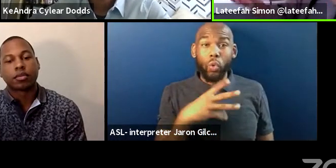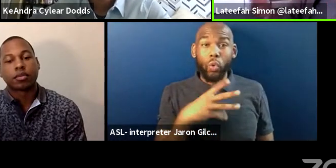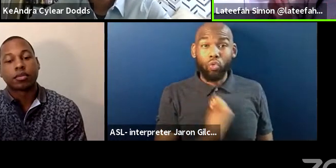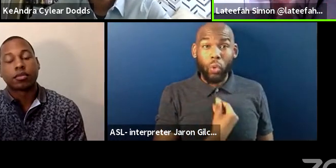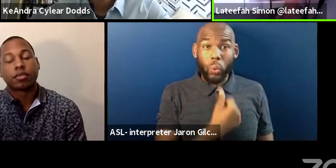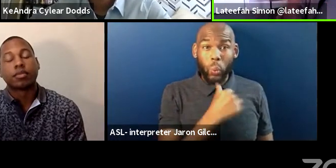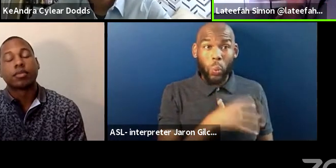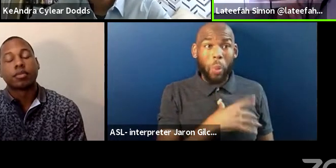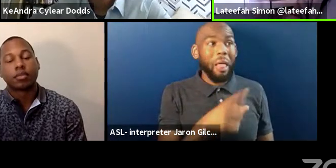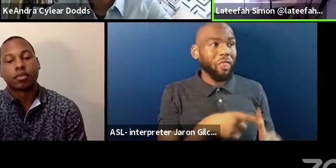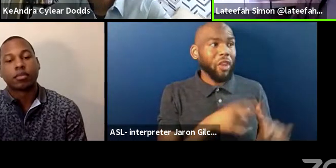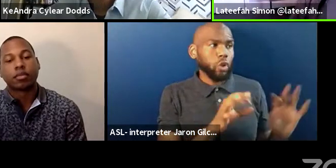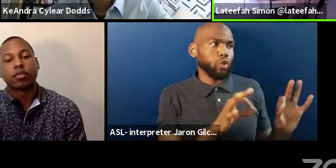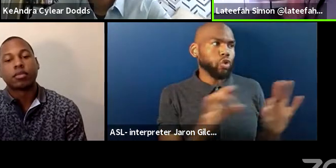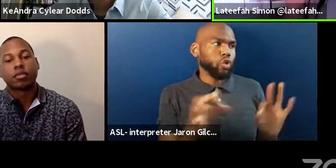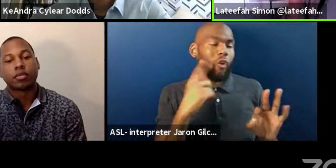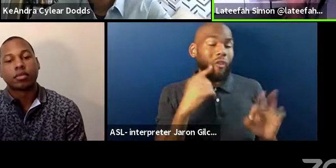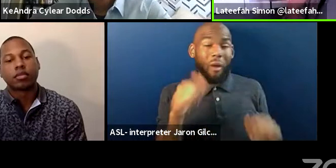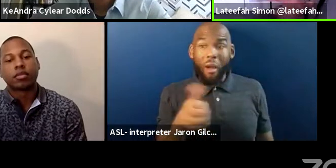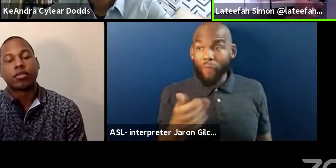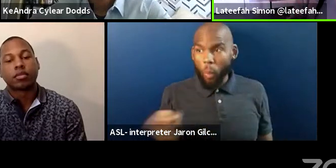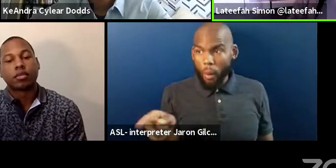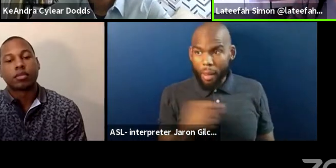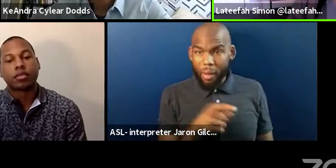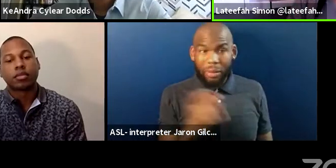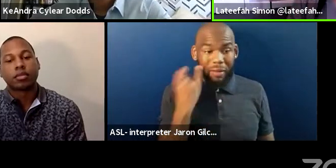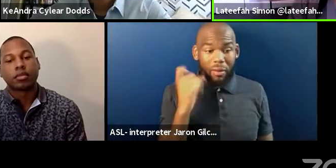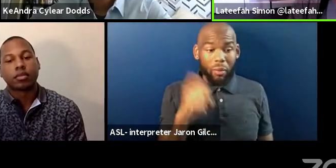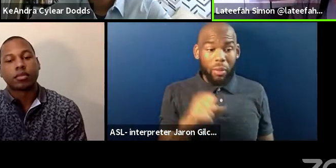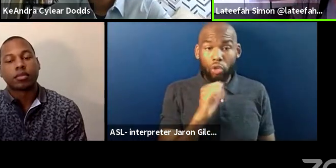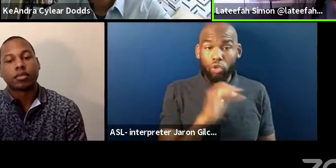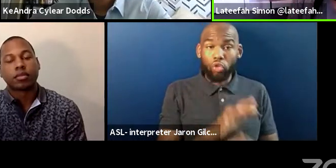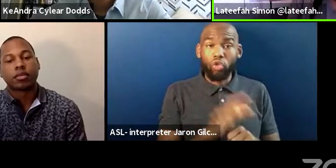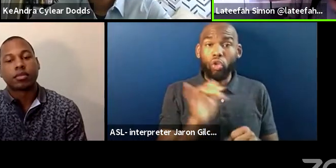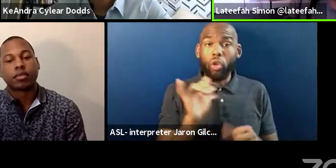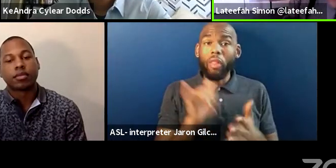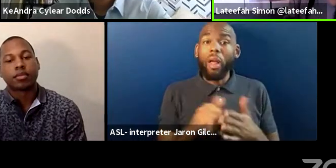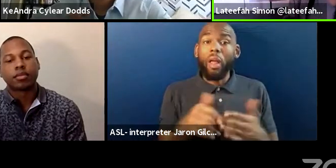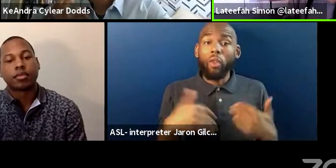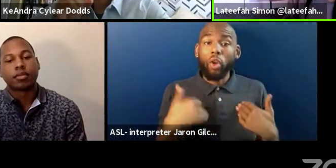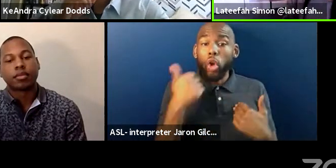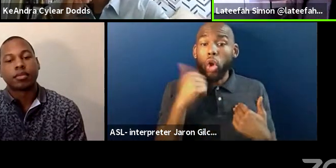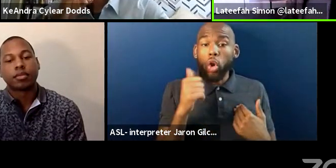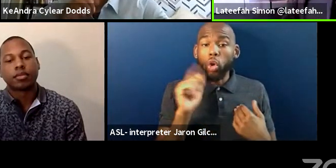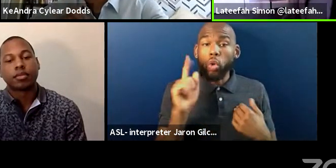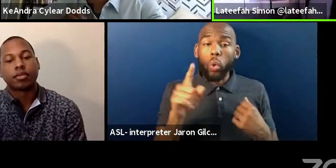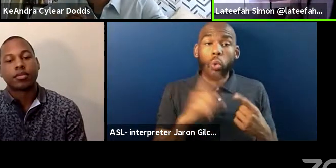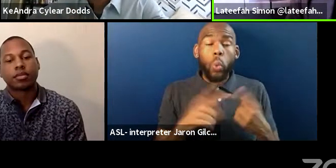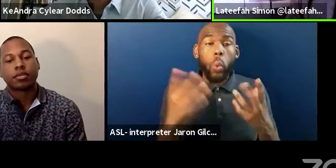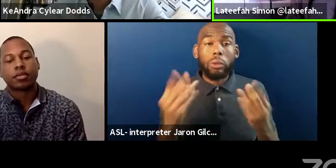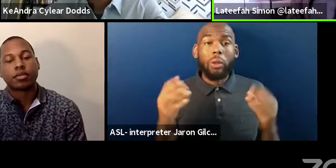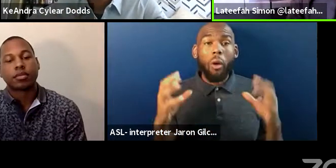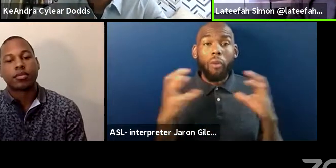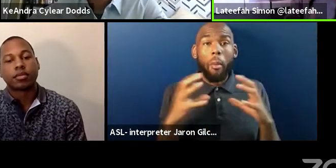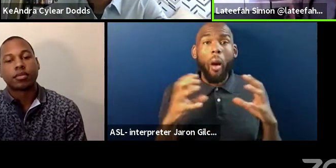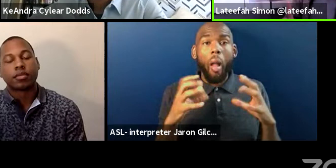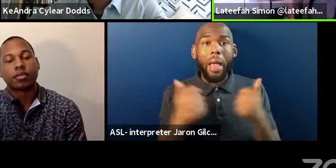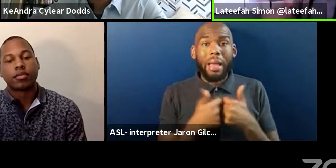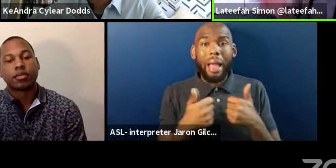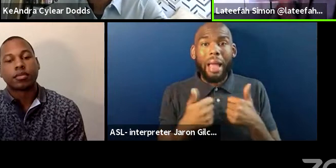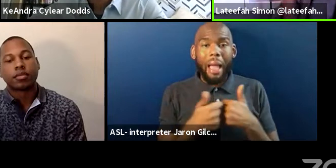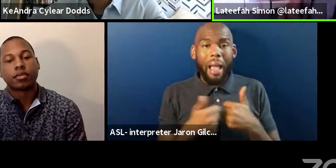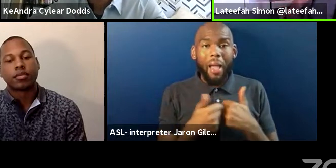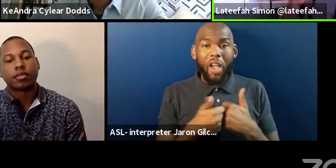right? If we can ensure, that the young girls going out to a softball game on Sunday and they're being